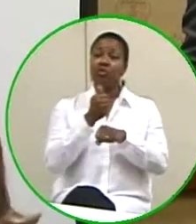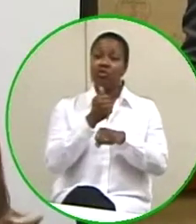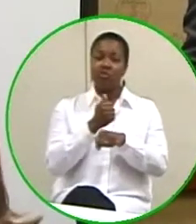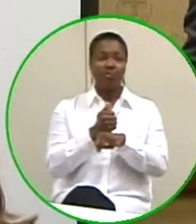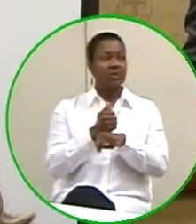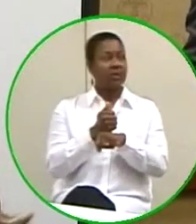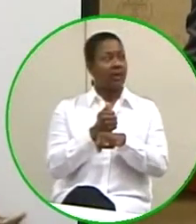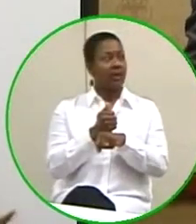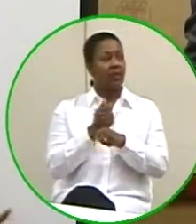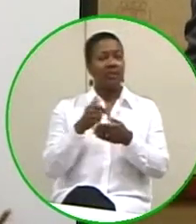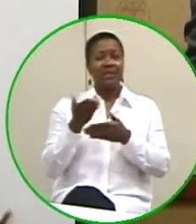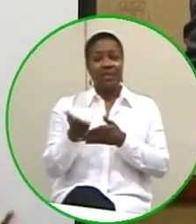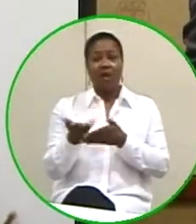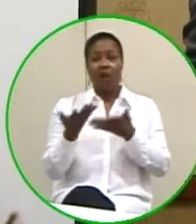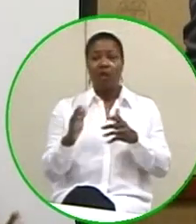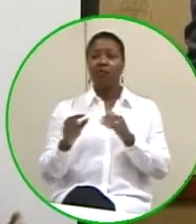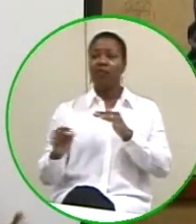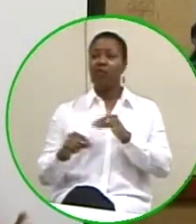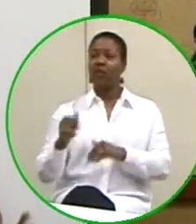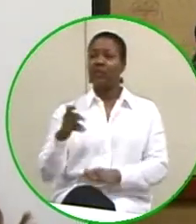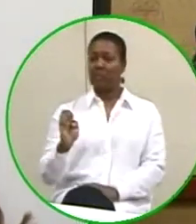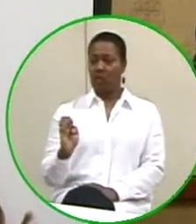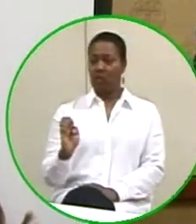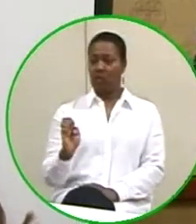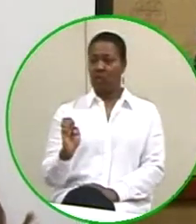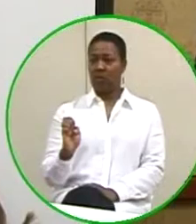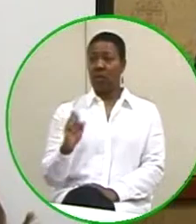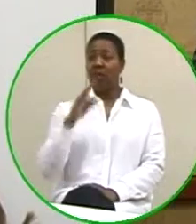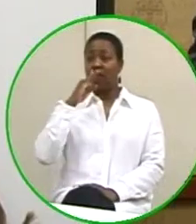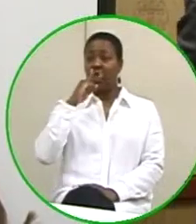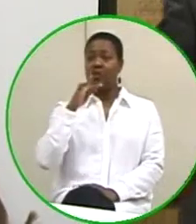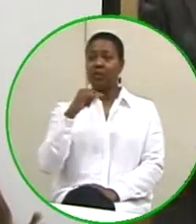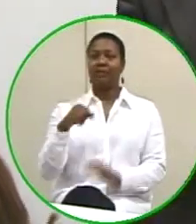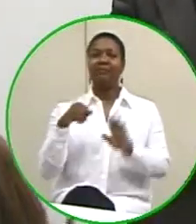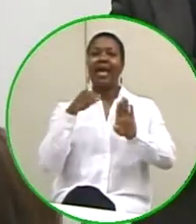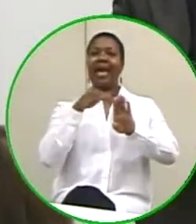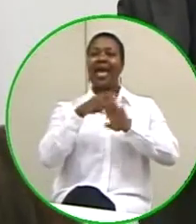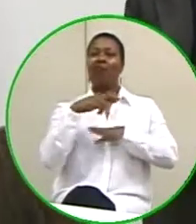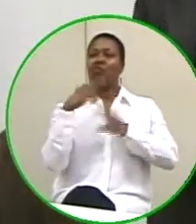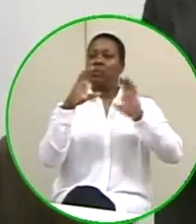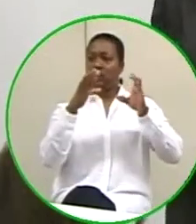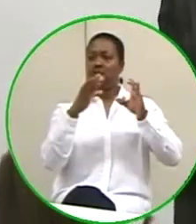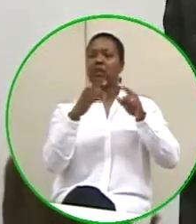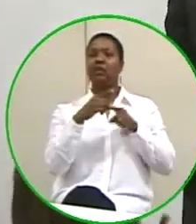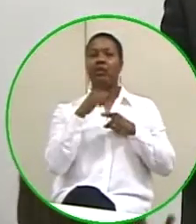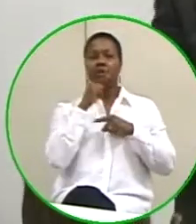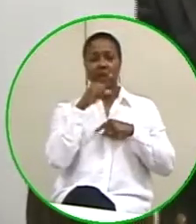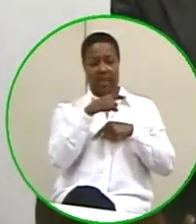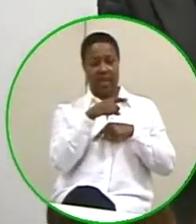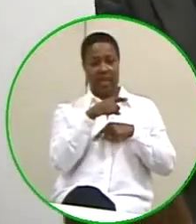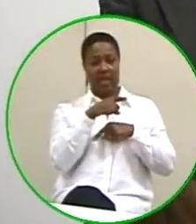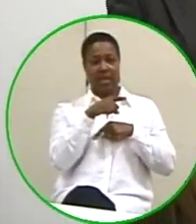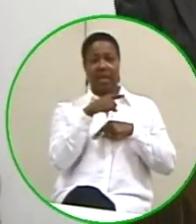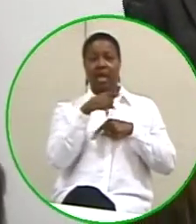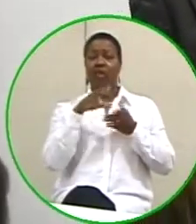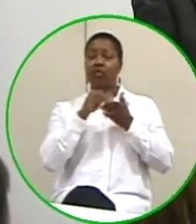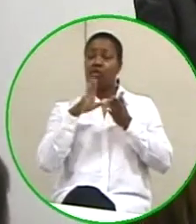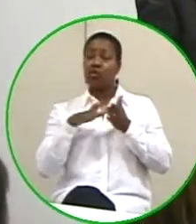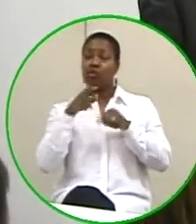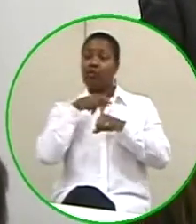for the green zone. We identify our kids who are at risk as a group, and those students would very quickly